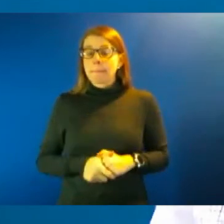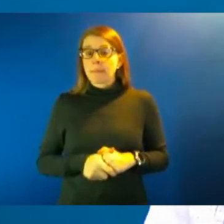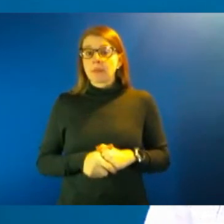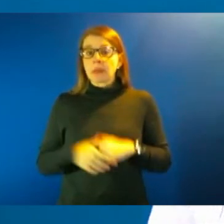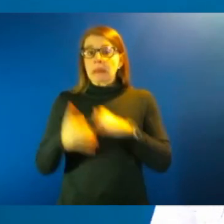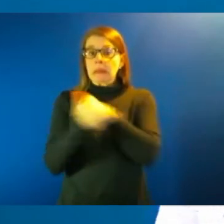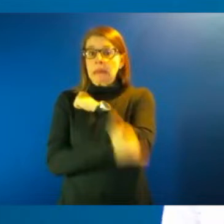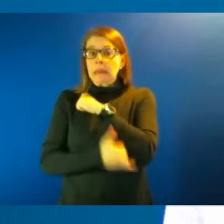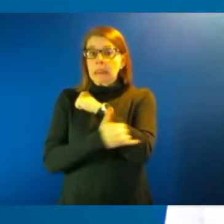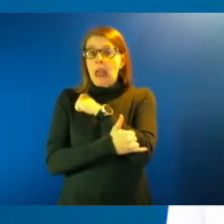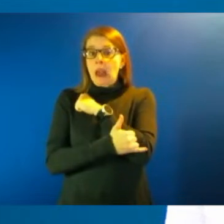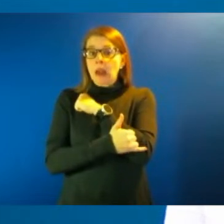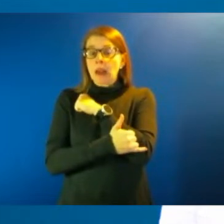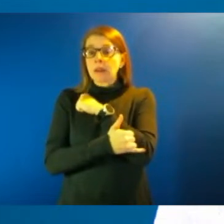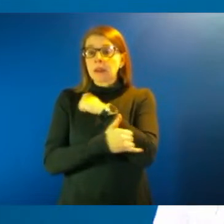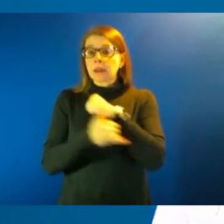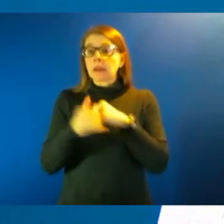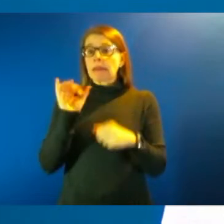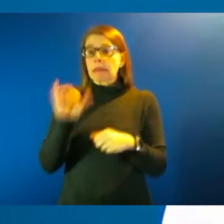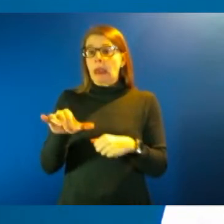that had